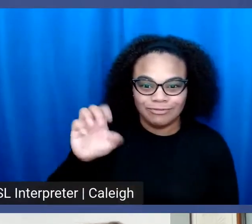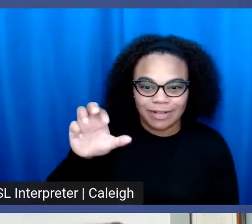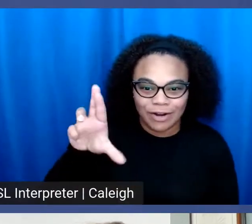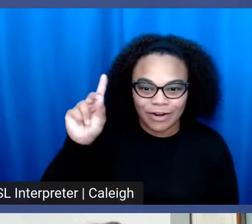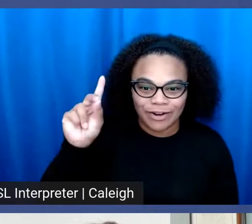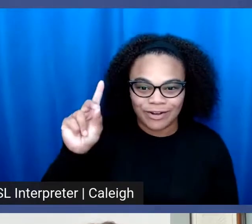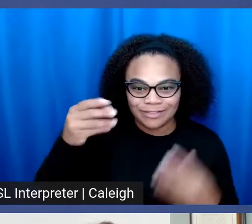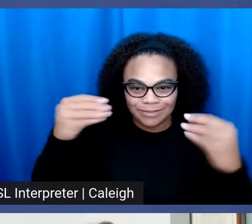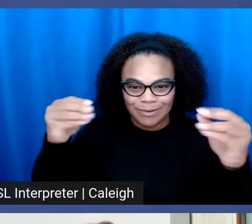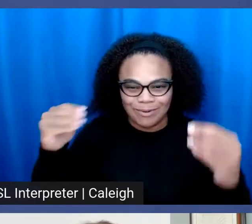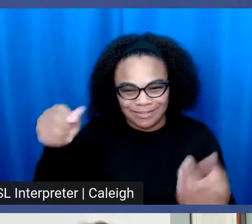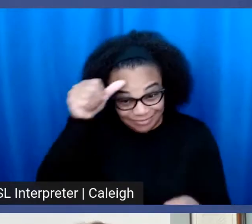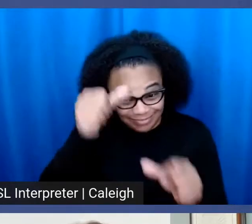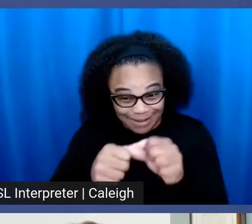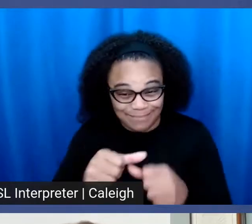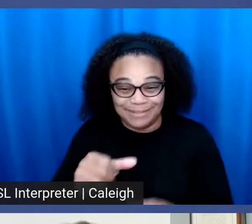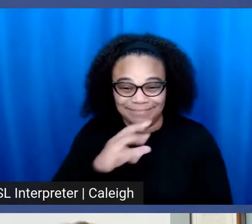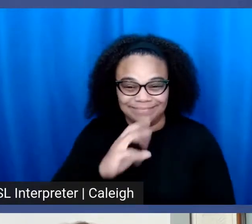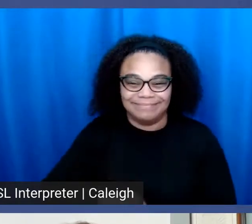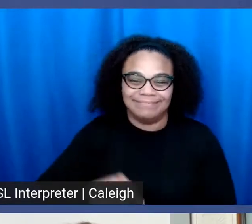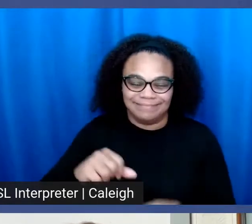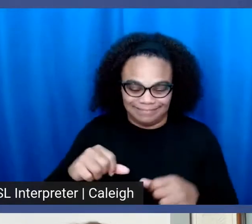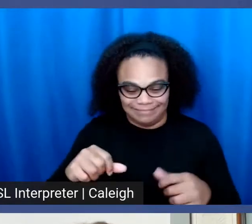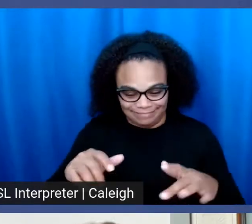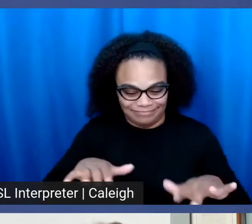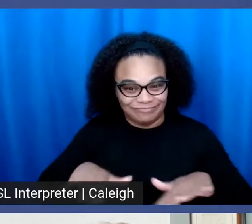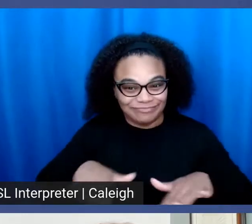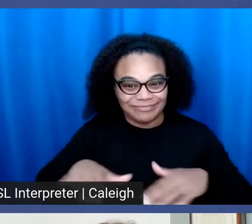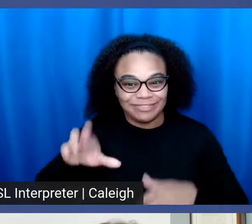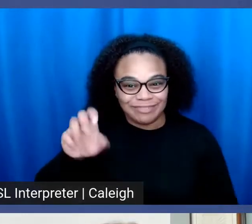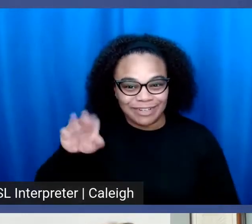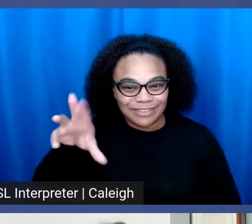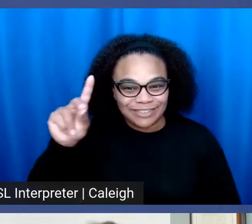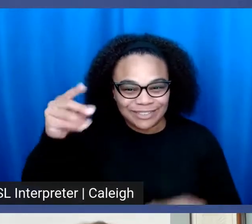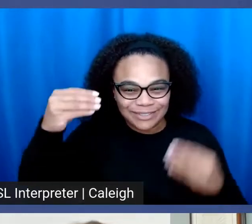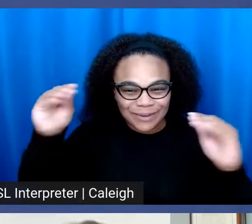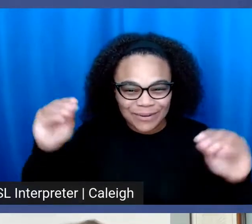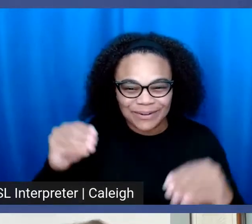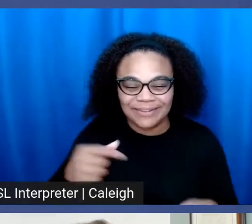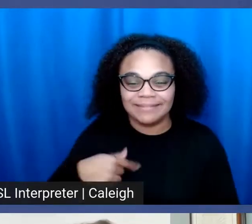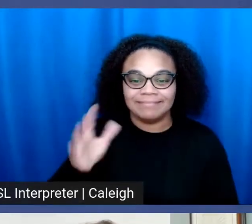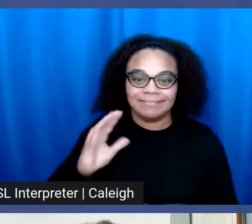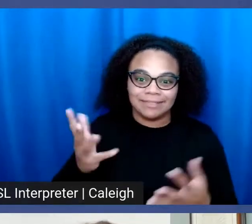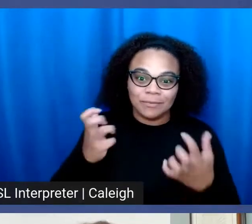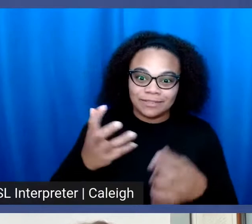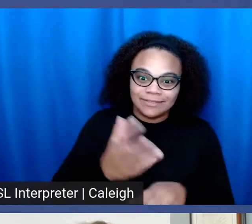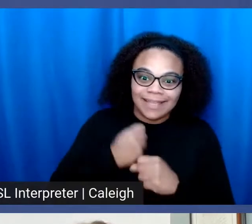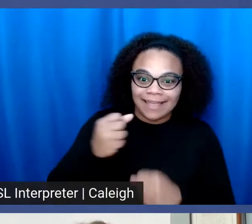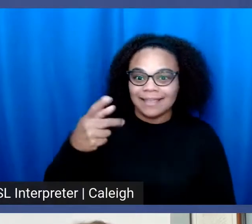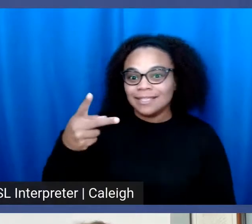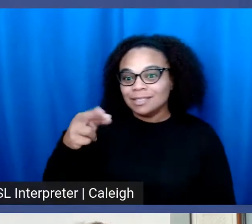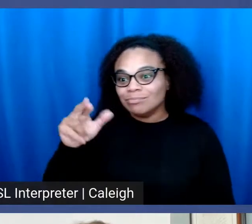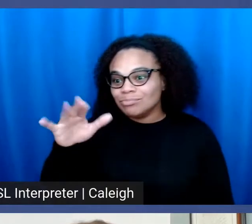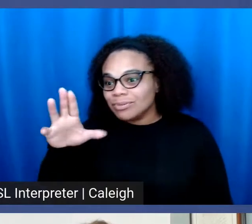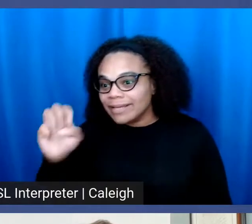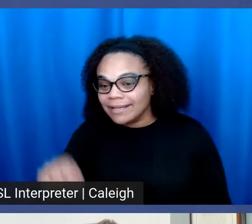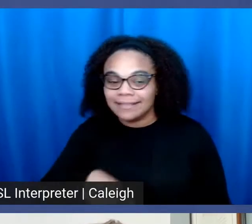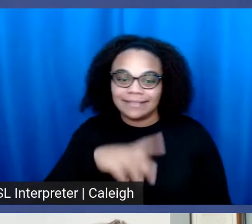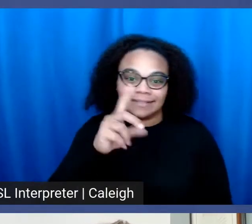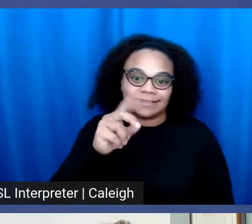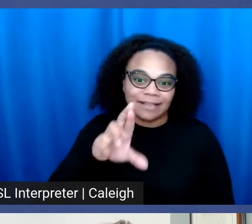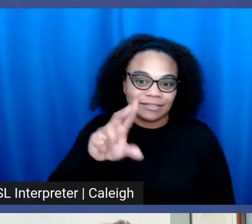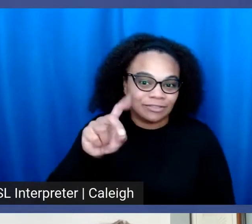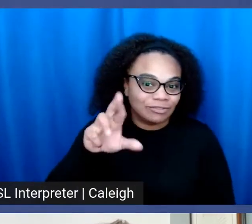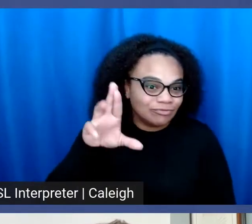stickers and thinking, boy, I really want to get that album. Let me listen to this Prince album. Let me listen to this Dr. Dre album and find out what's going on. Let me hear the things